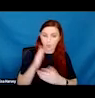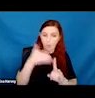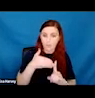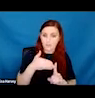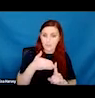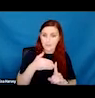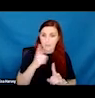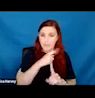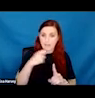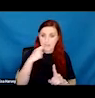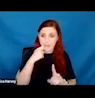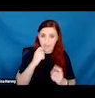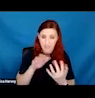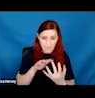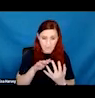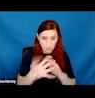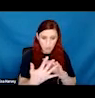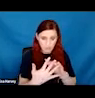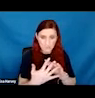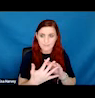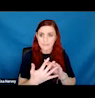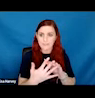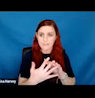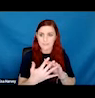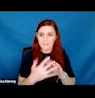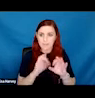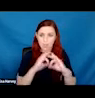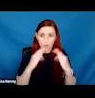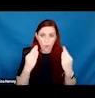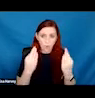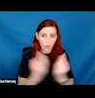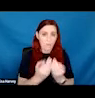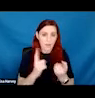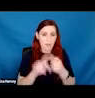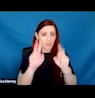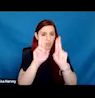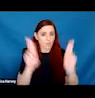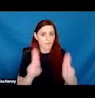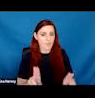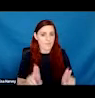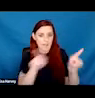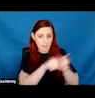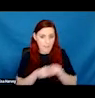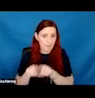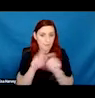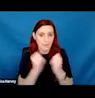are integrated and indivisible, global in nature, and universally applicable.